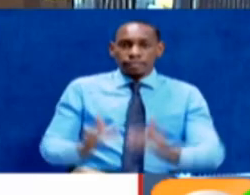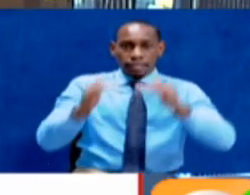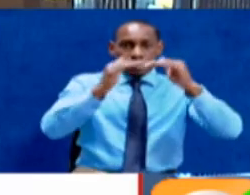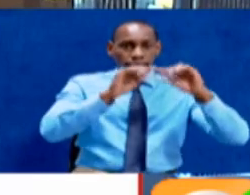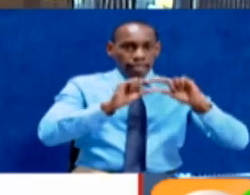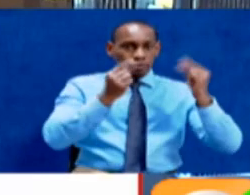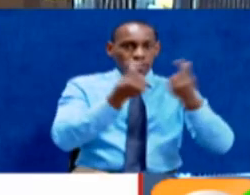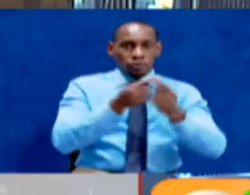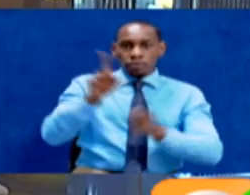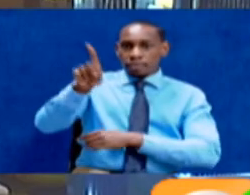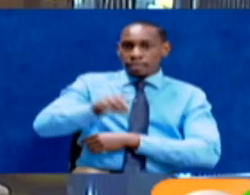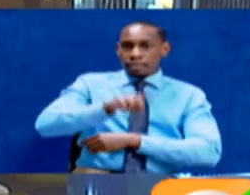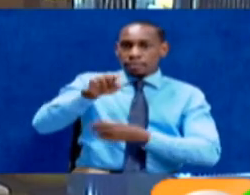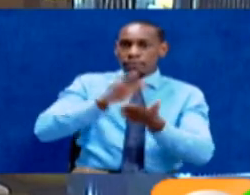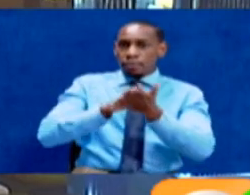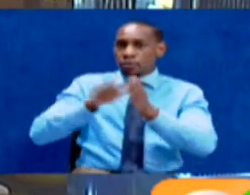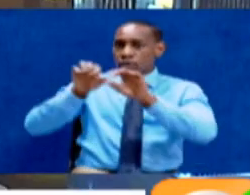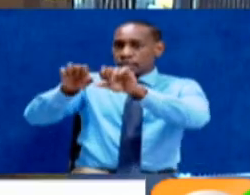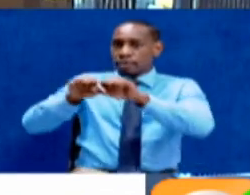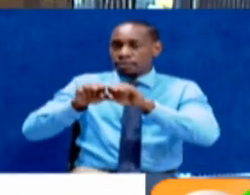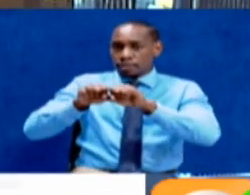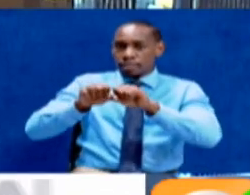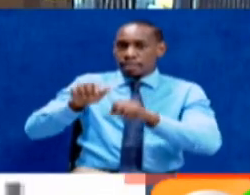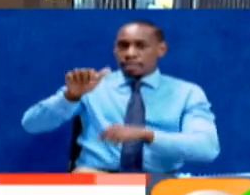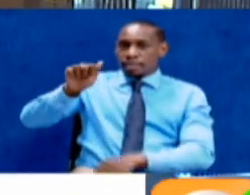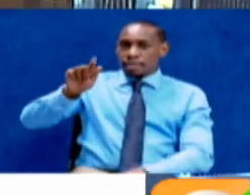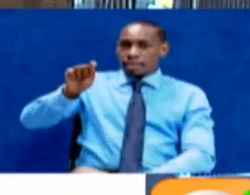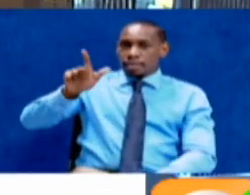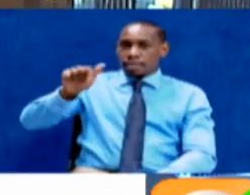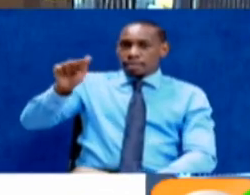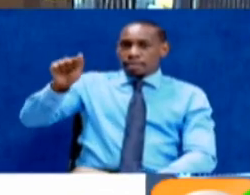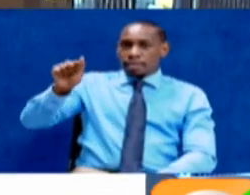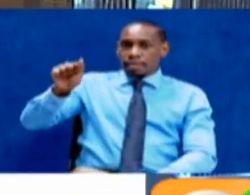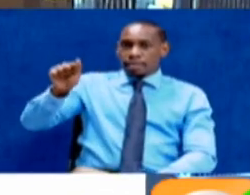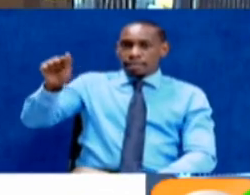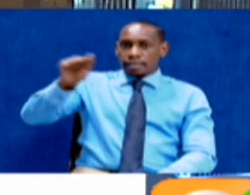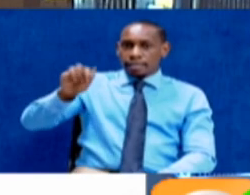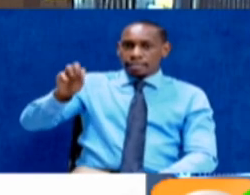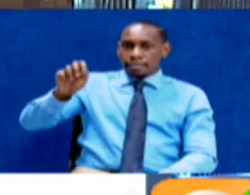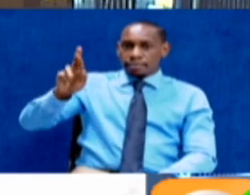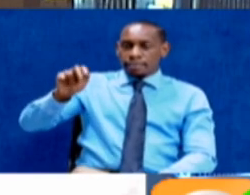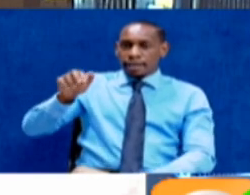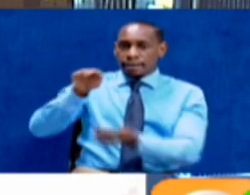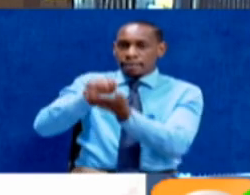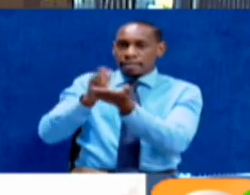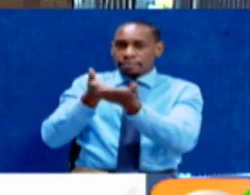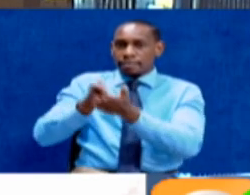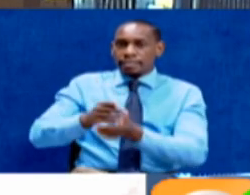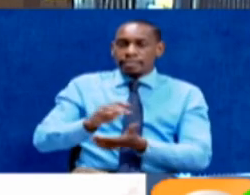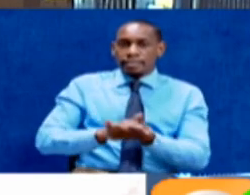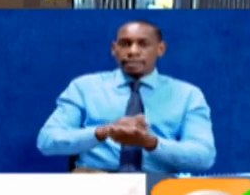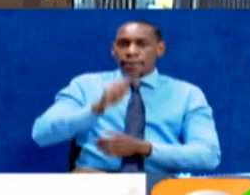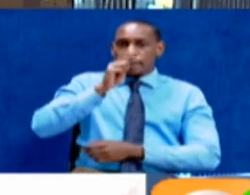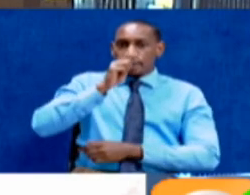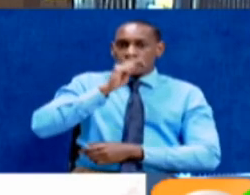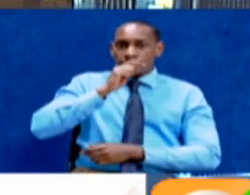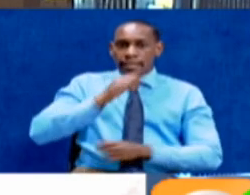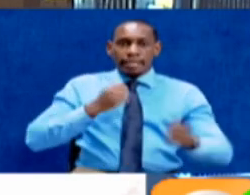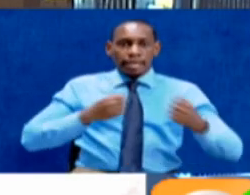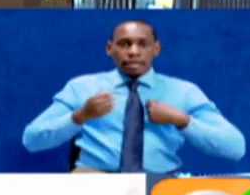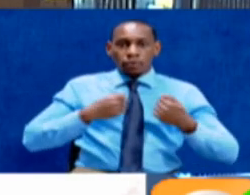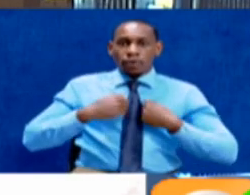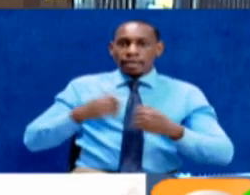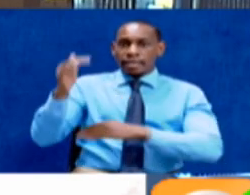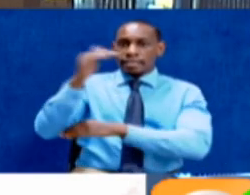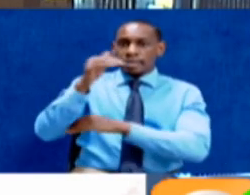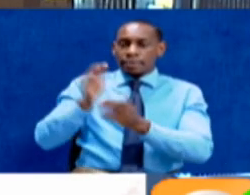Equity Group has cancelled the proposed acquisition of the Atlas Mara banking businesses in Rwanda, Tanzania, Zambia, and